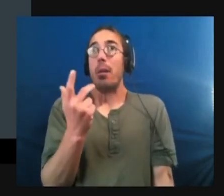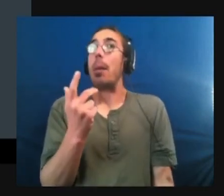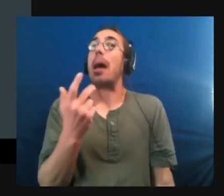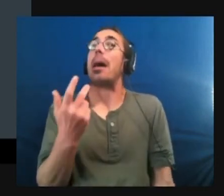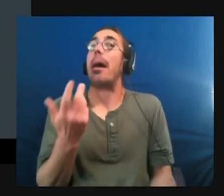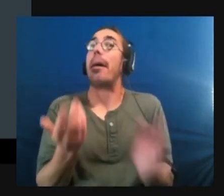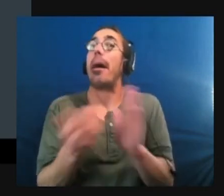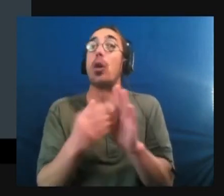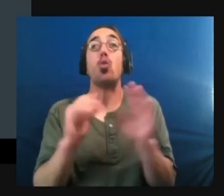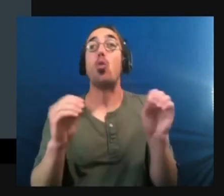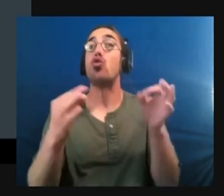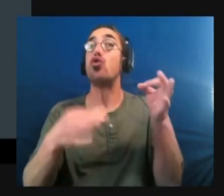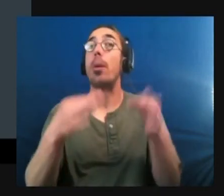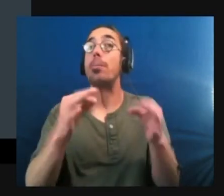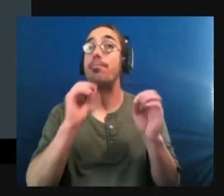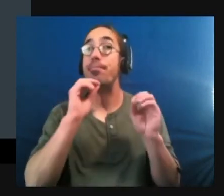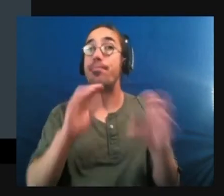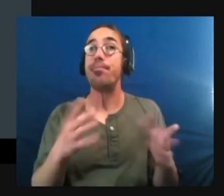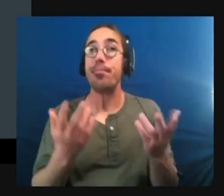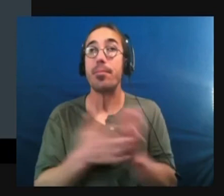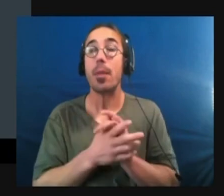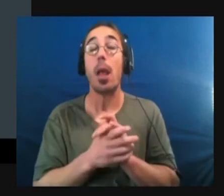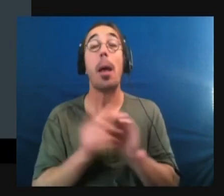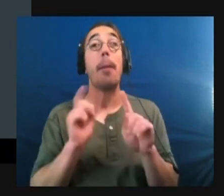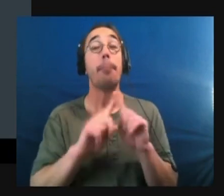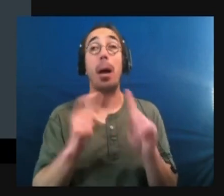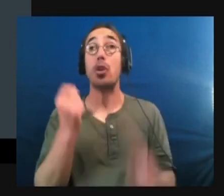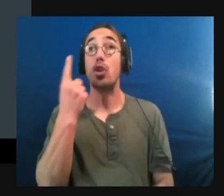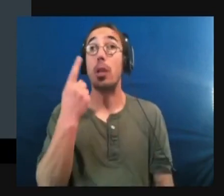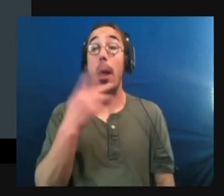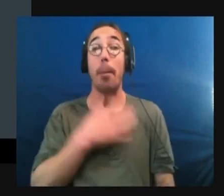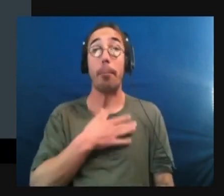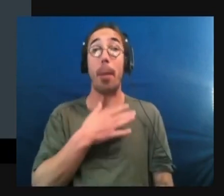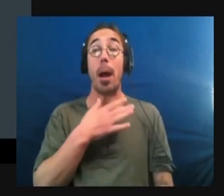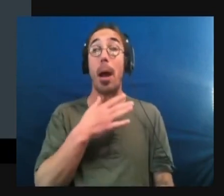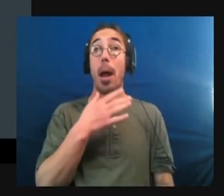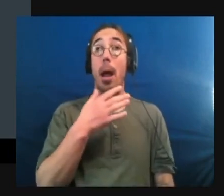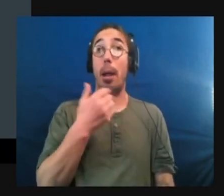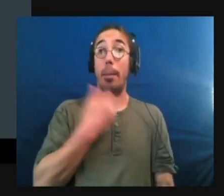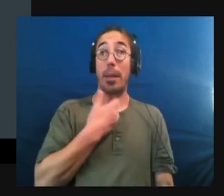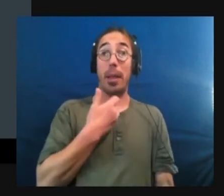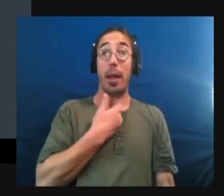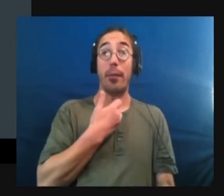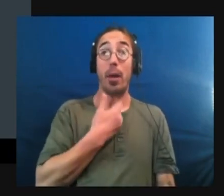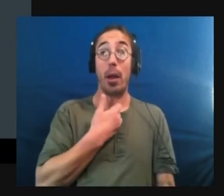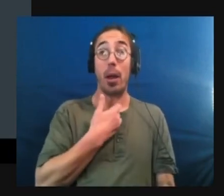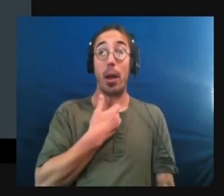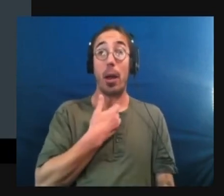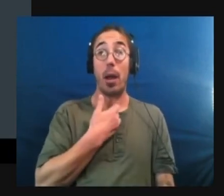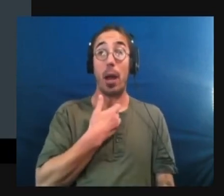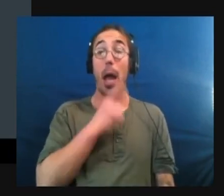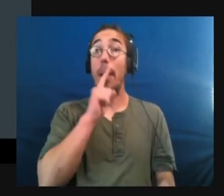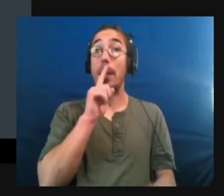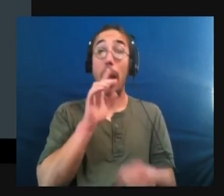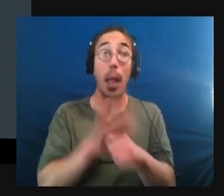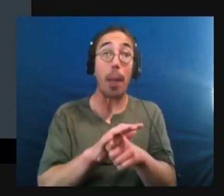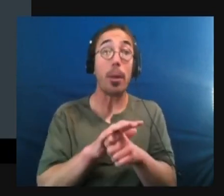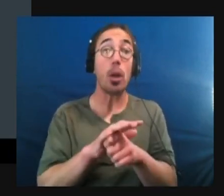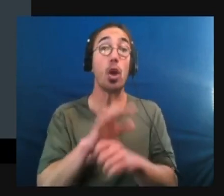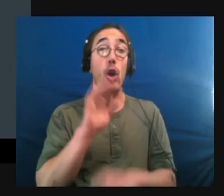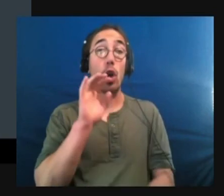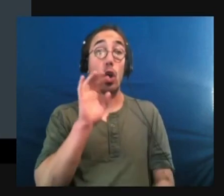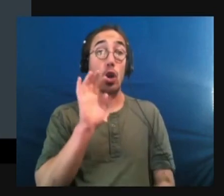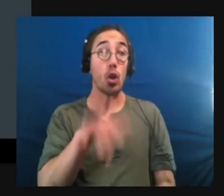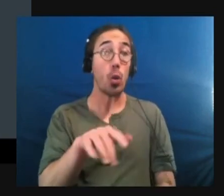put up here my understanding of myself as a Penobscot. I am highly committed to that, but it's actually a really